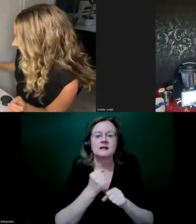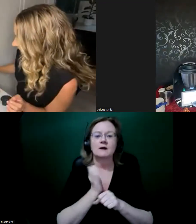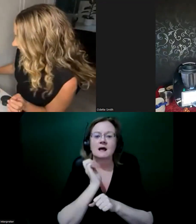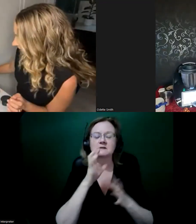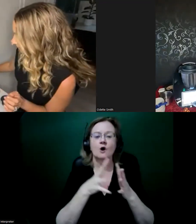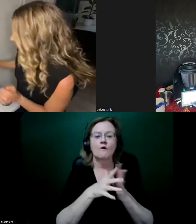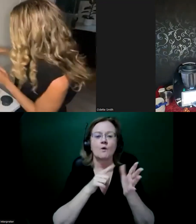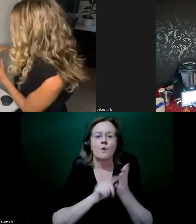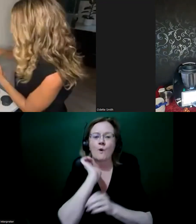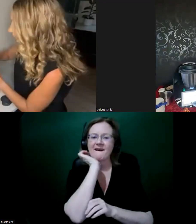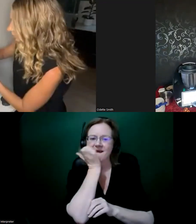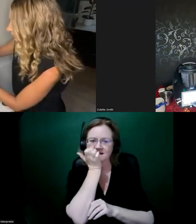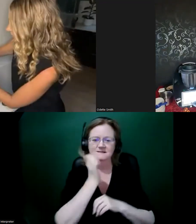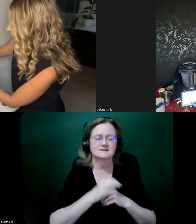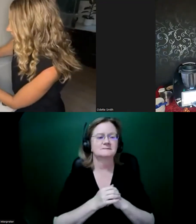just pop those in.